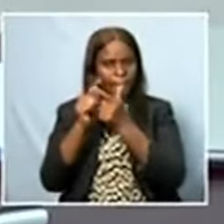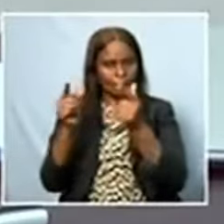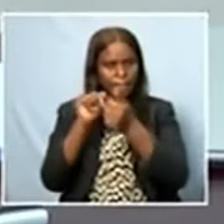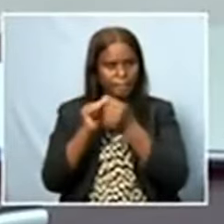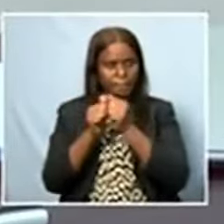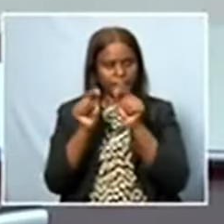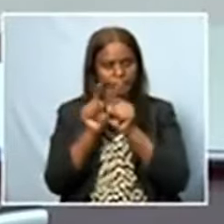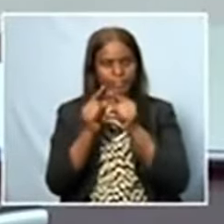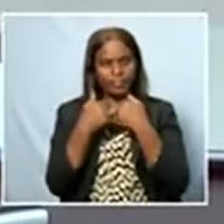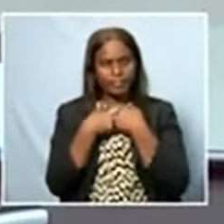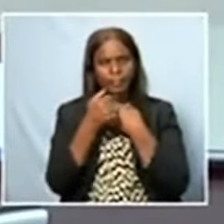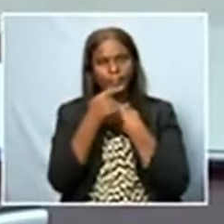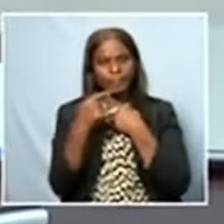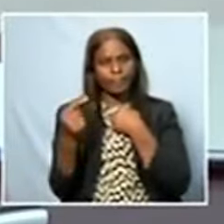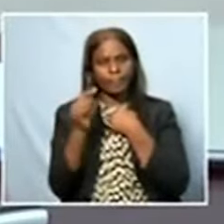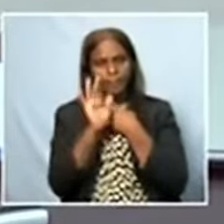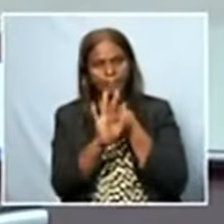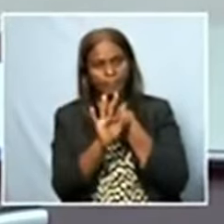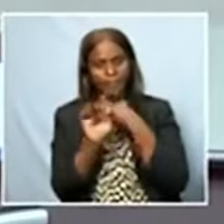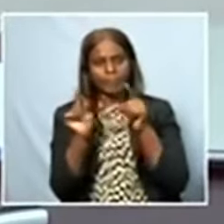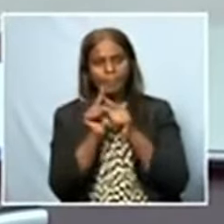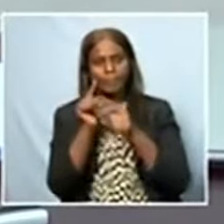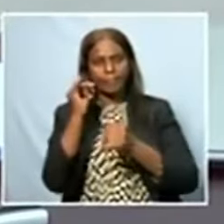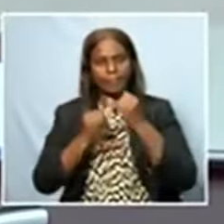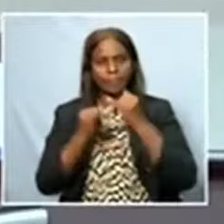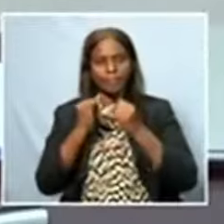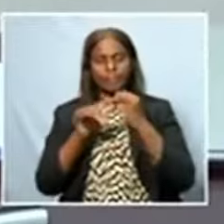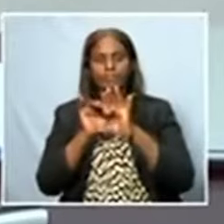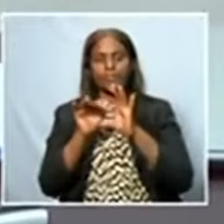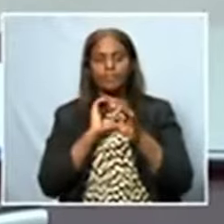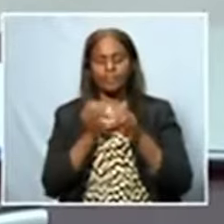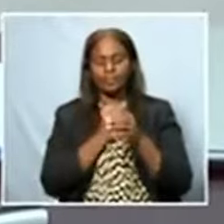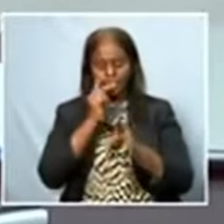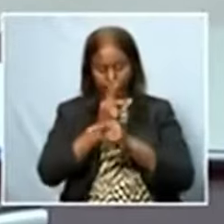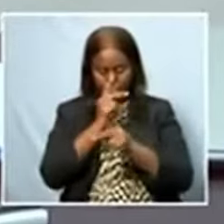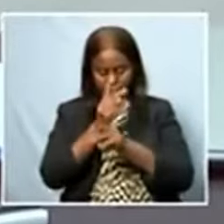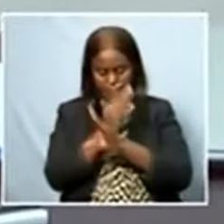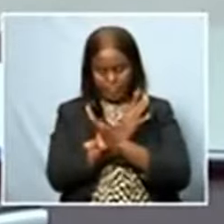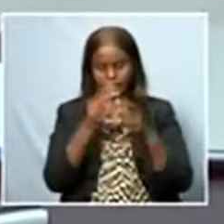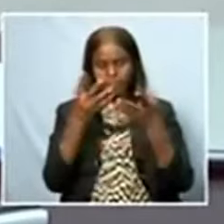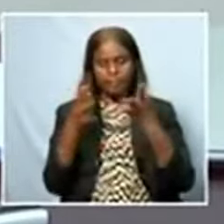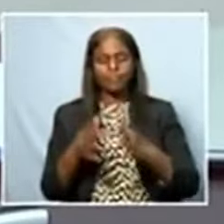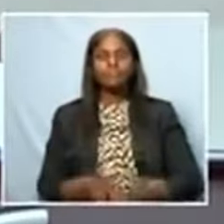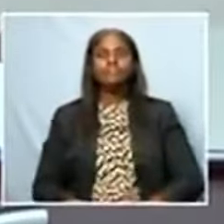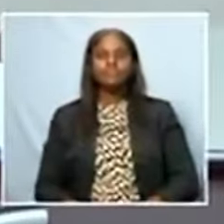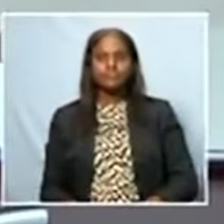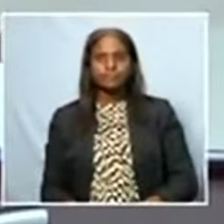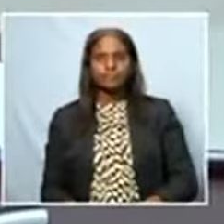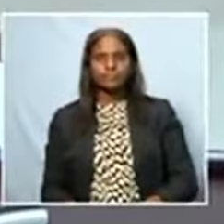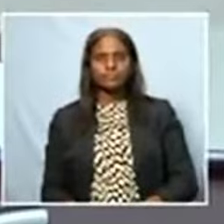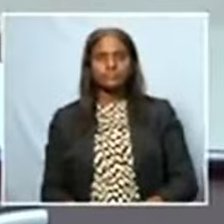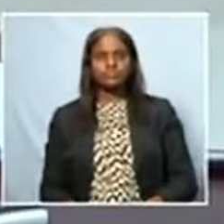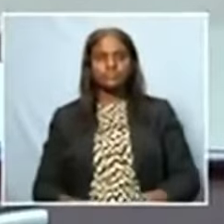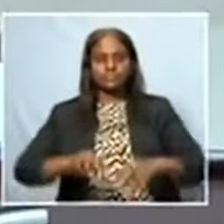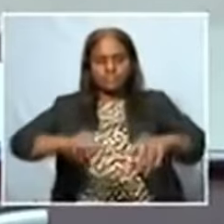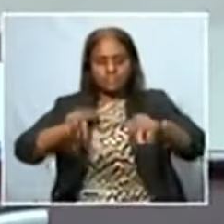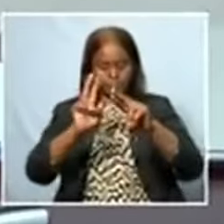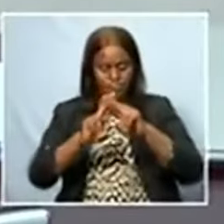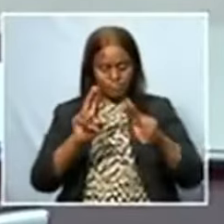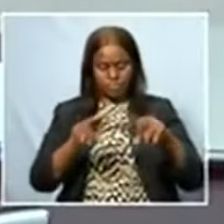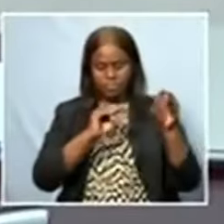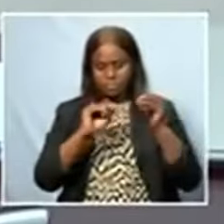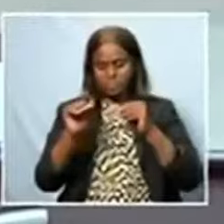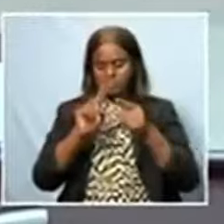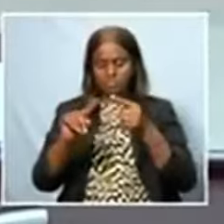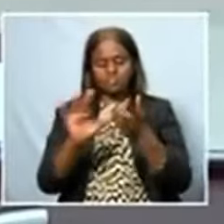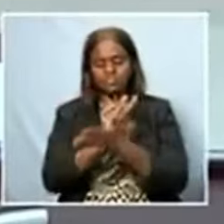having perishable goods expire in our custody before we dispose of them. Chair, we can go to page